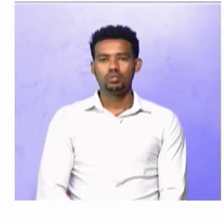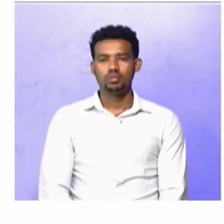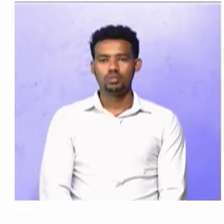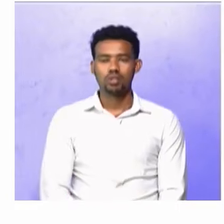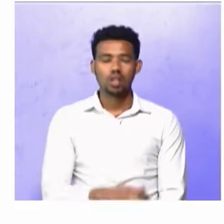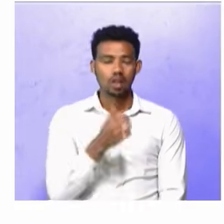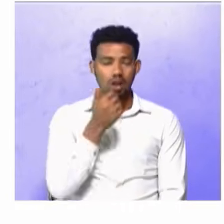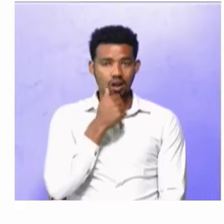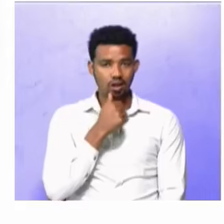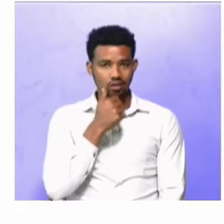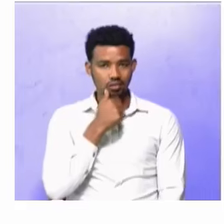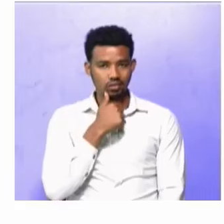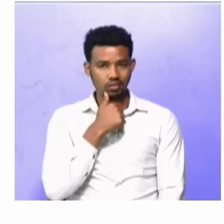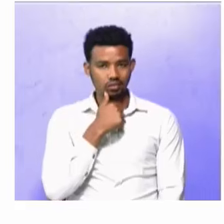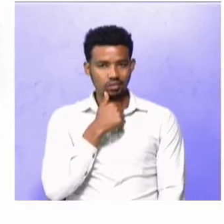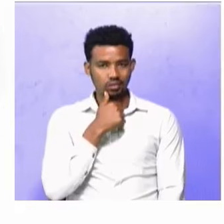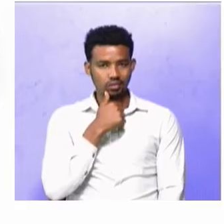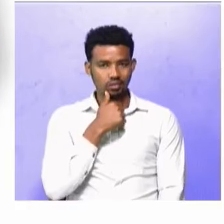girl